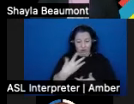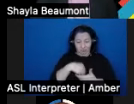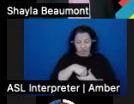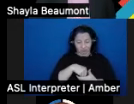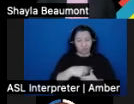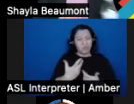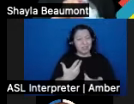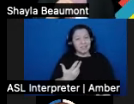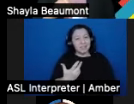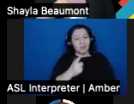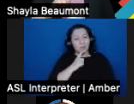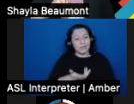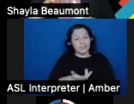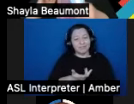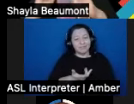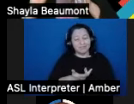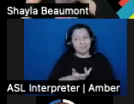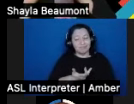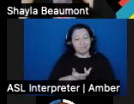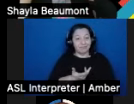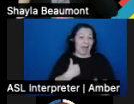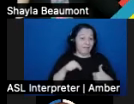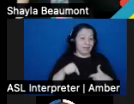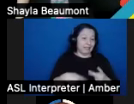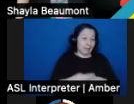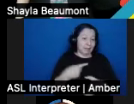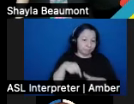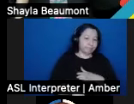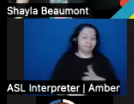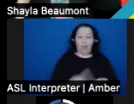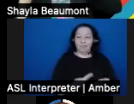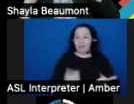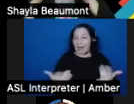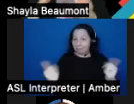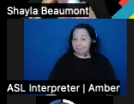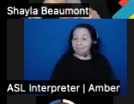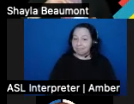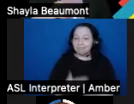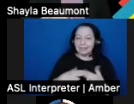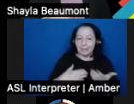kind of diving into this conversation today. Next slide.